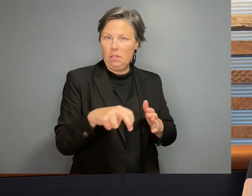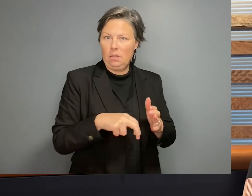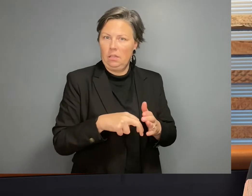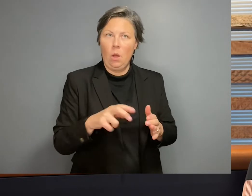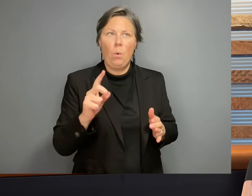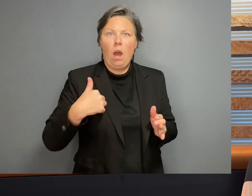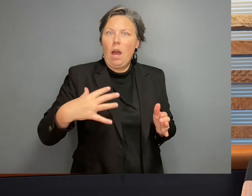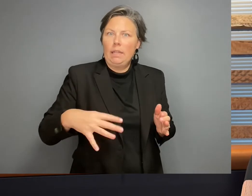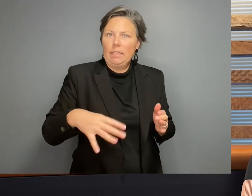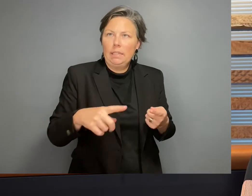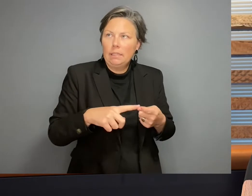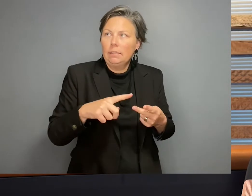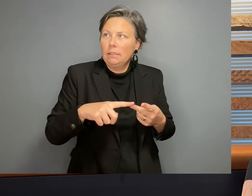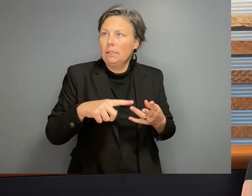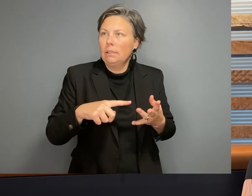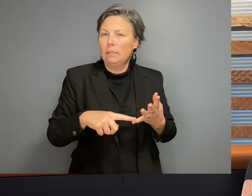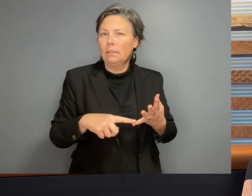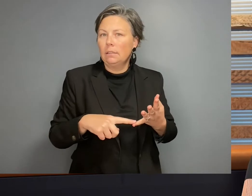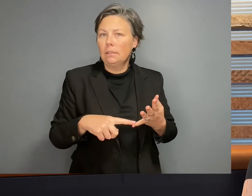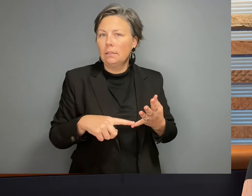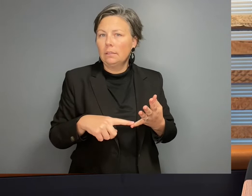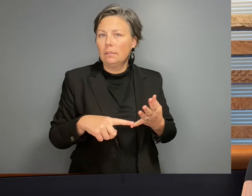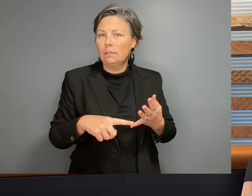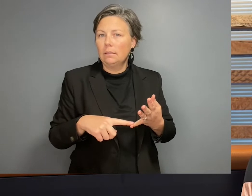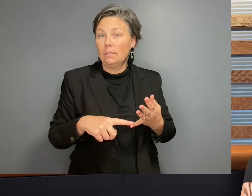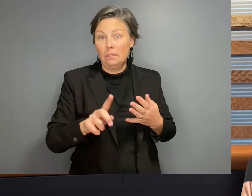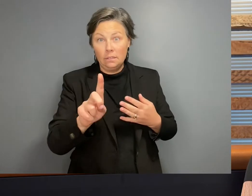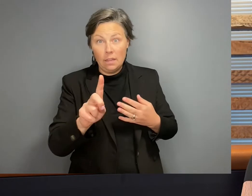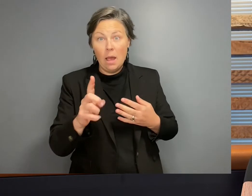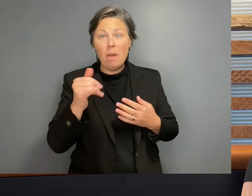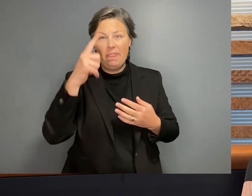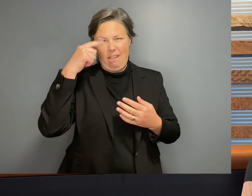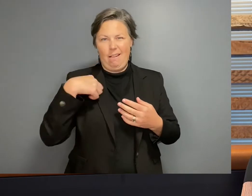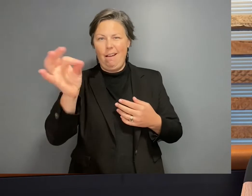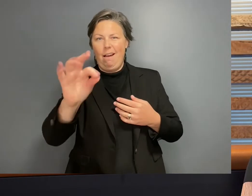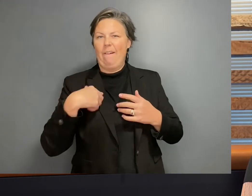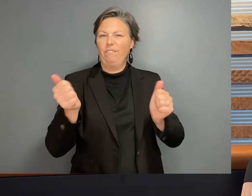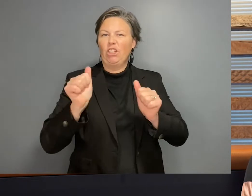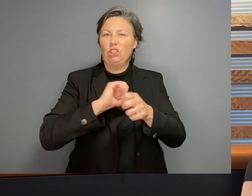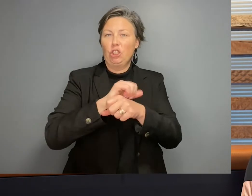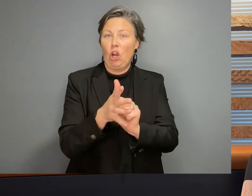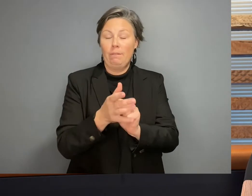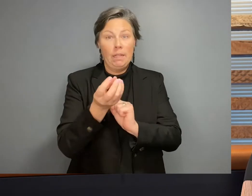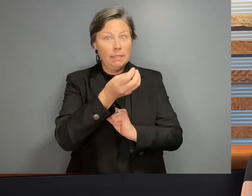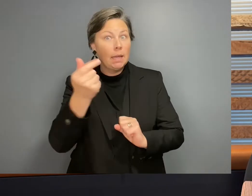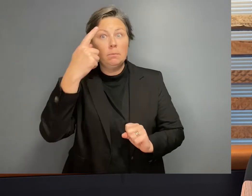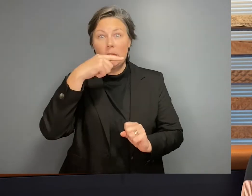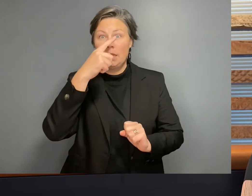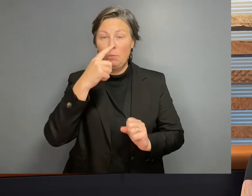as a result of COVID. We know even if you've had COVID recently, some people are being reinfected very